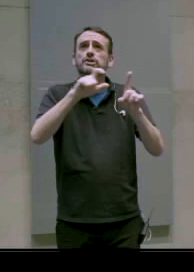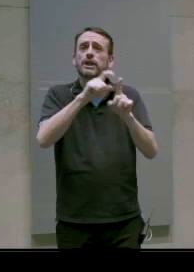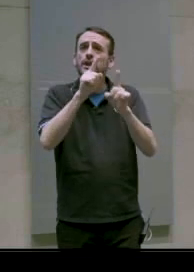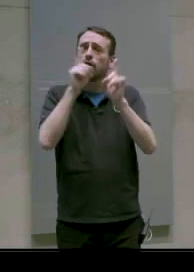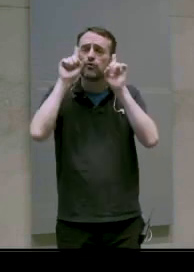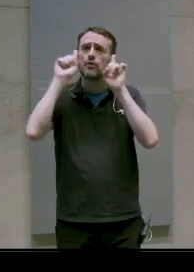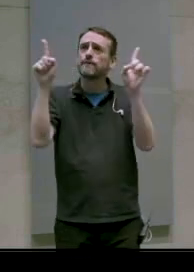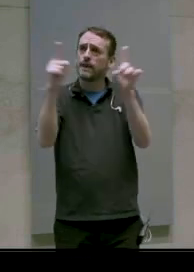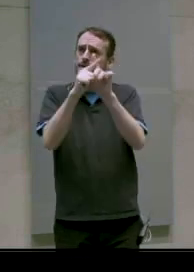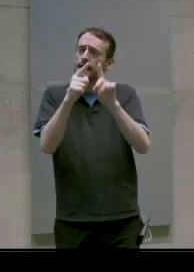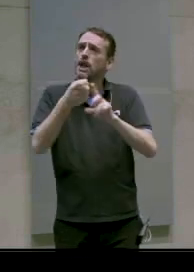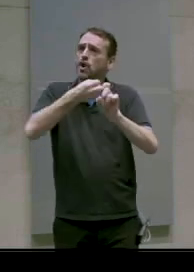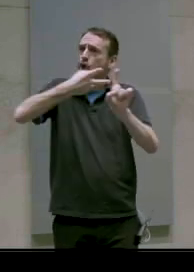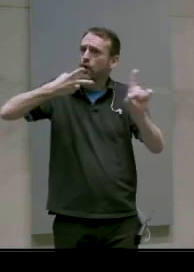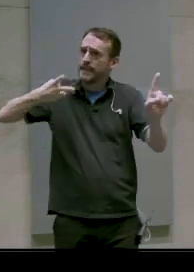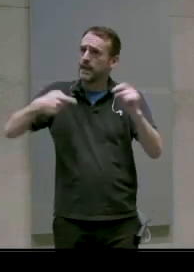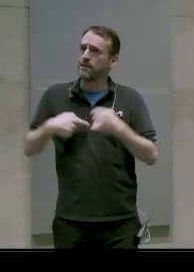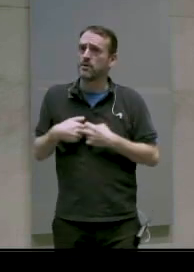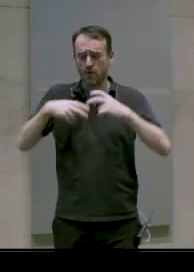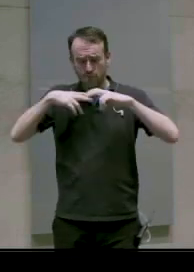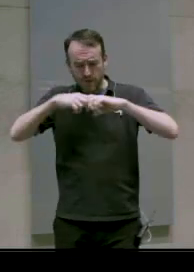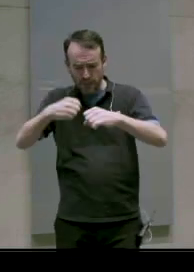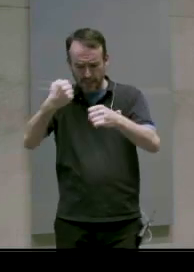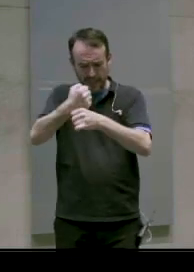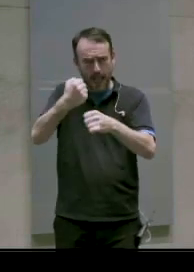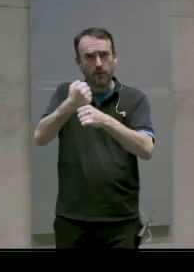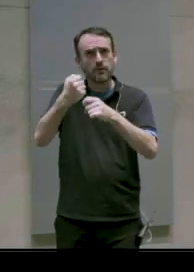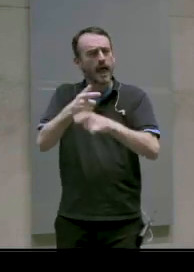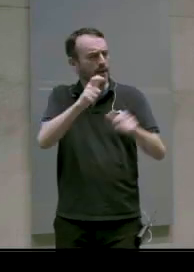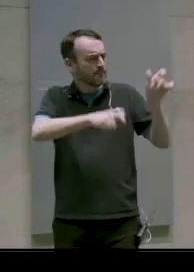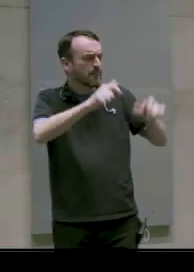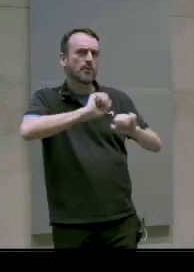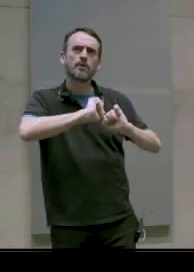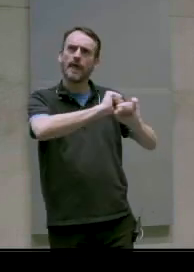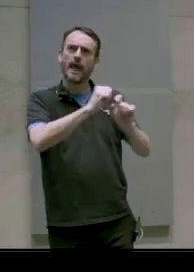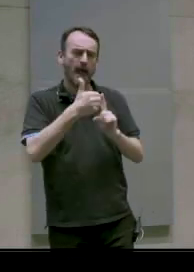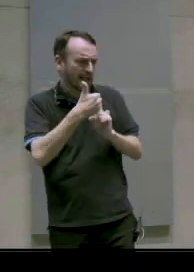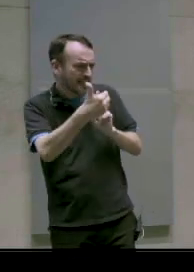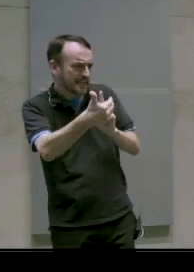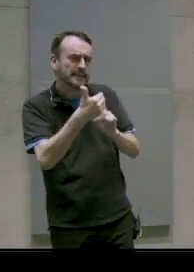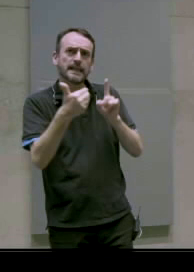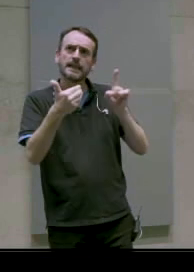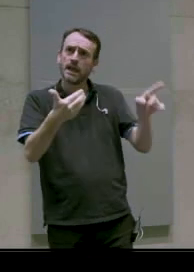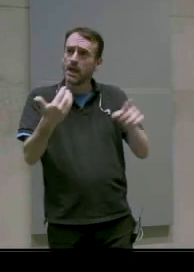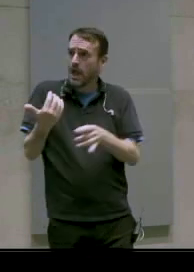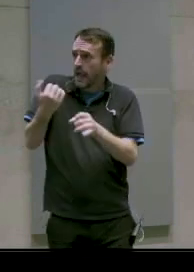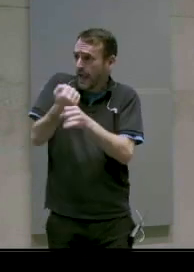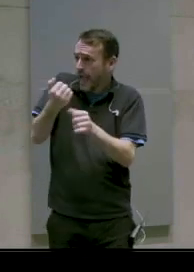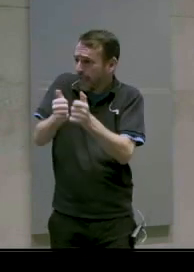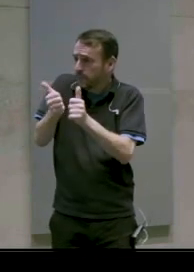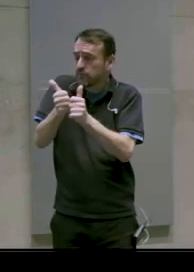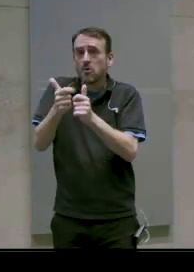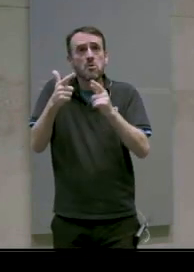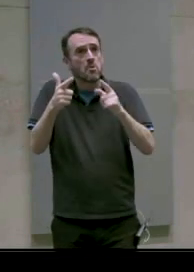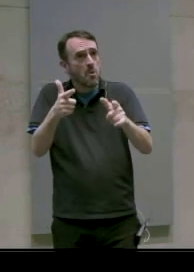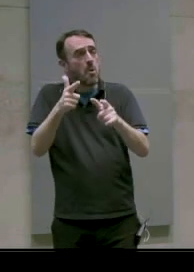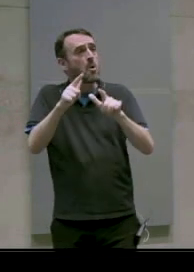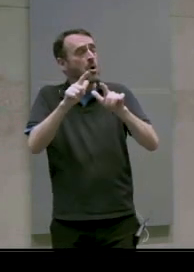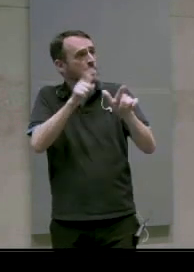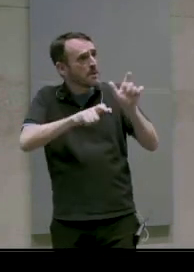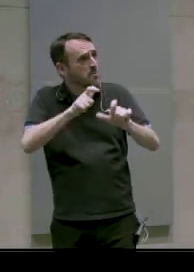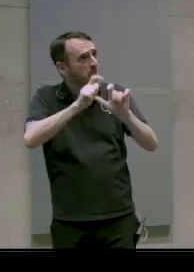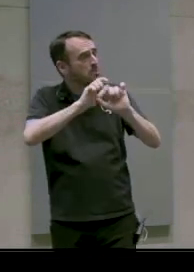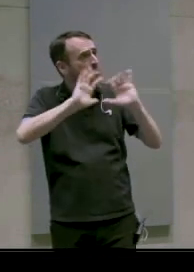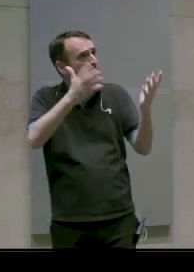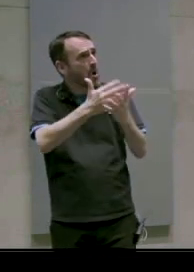they research how games are important parts of people's identity and how games influence people's understanding of the world. Before we